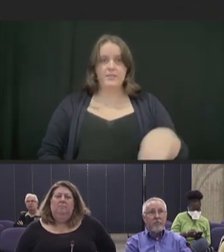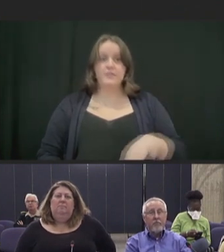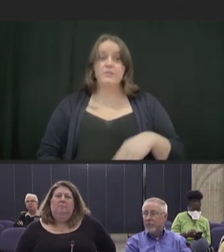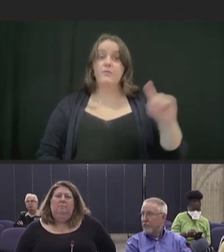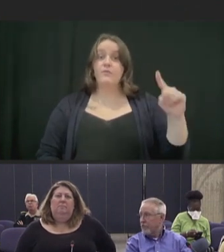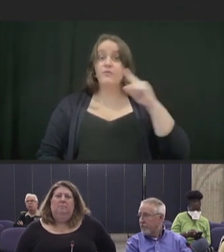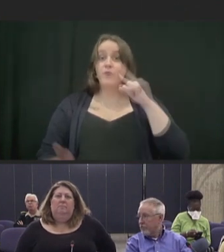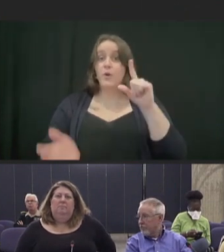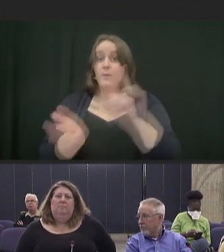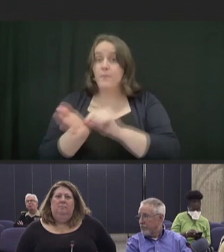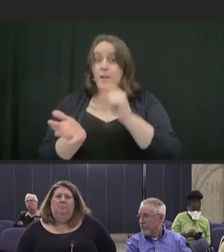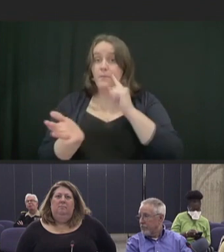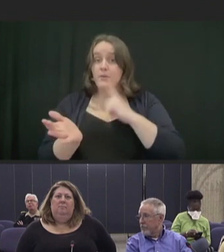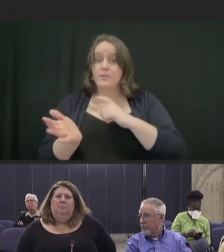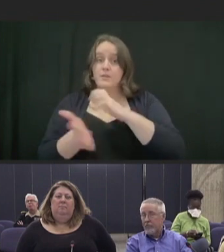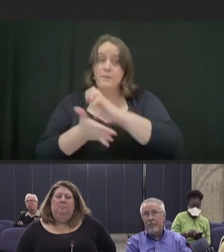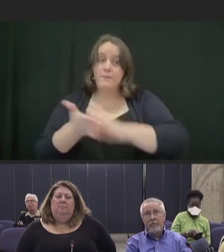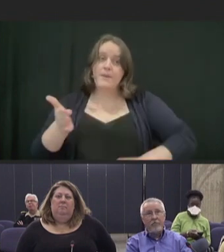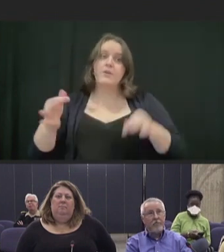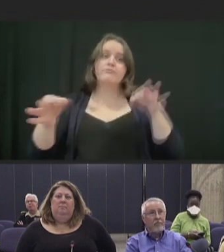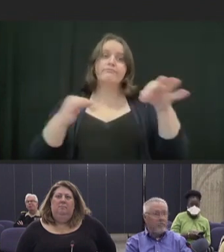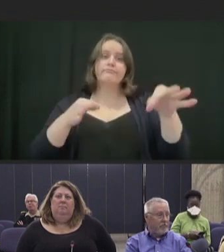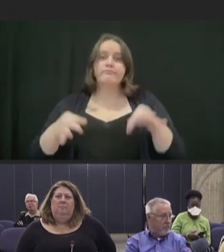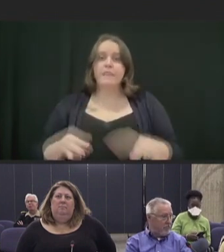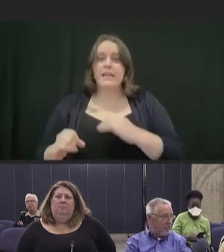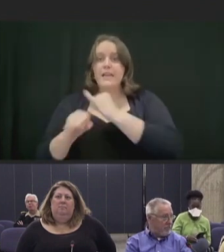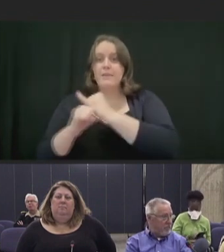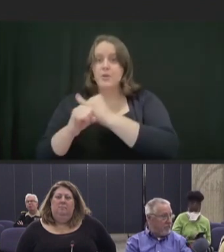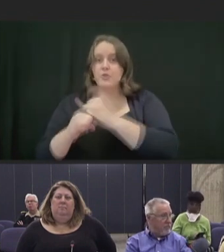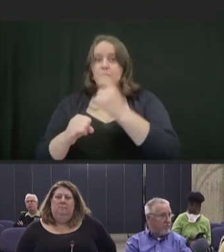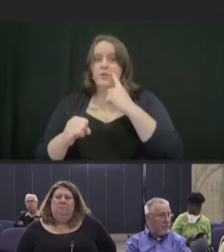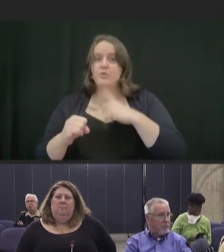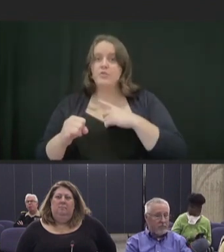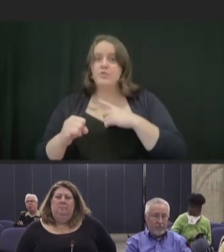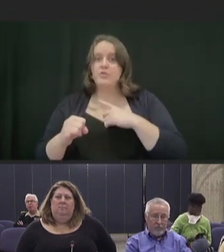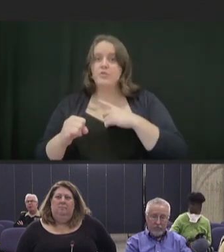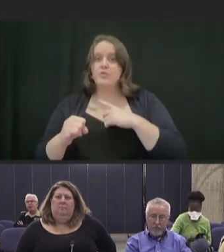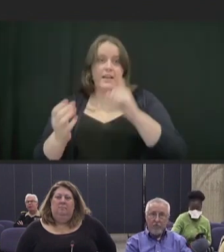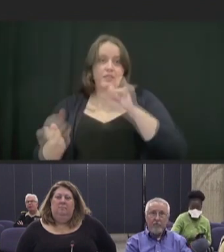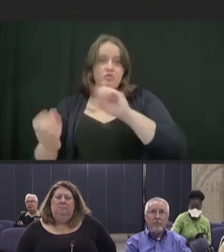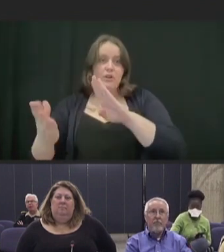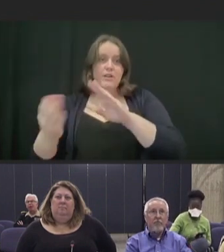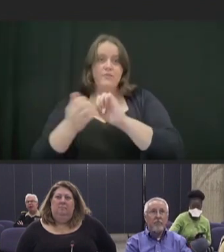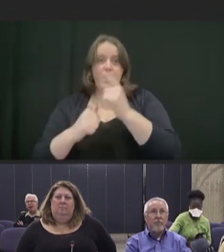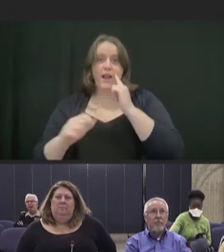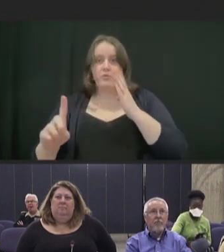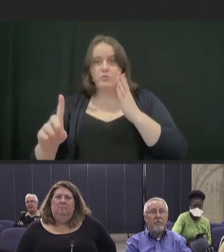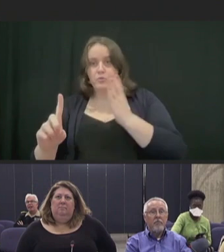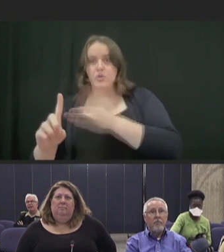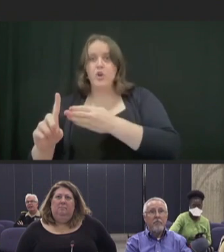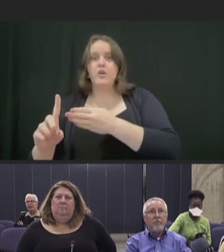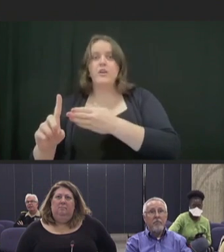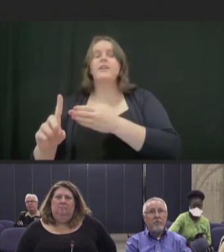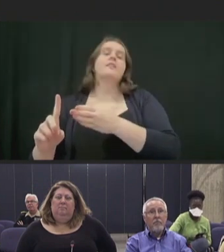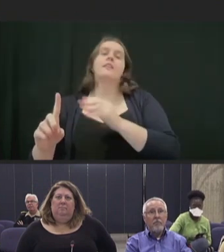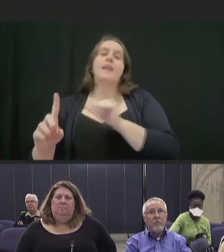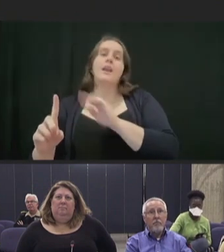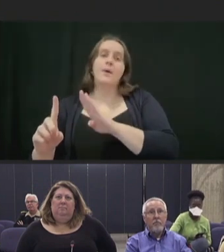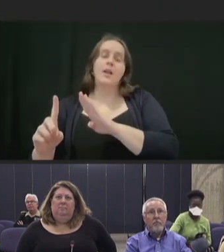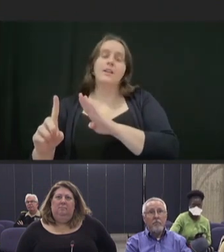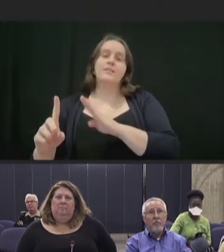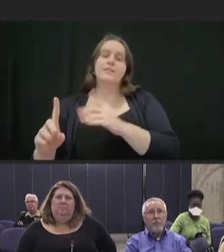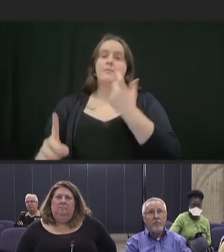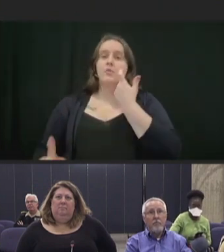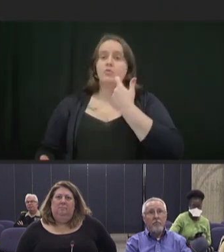we described an immunogen design strategy for targeting HCDR3 dependent antibodies. And then our most recent paper,